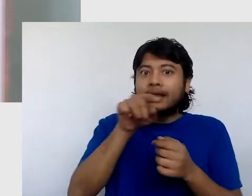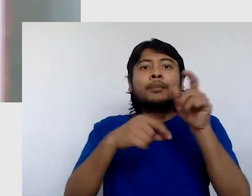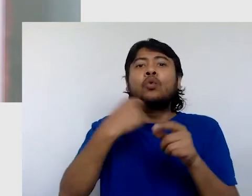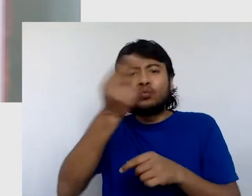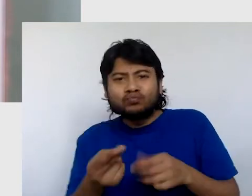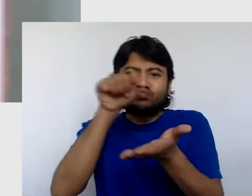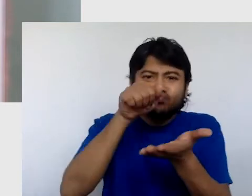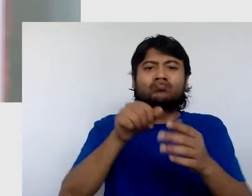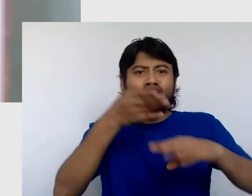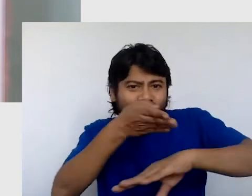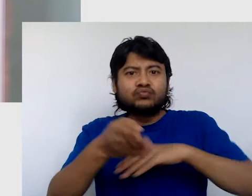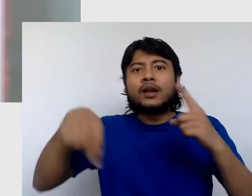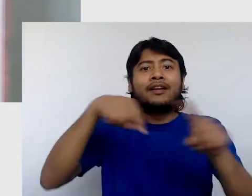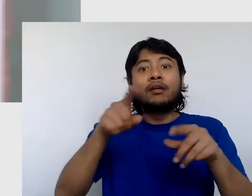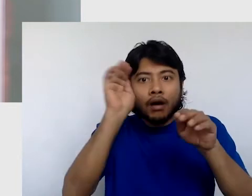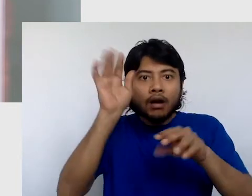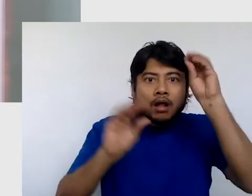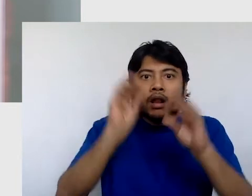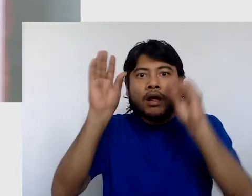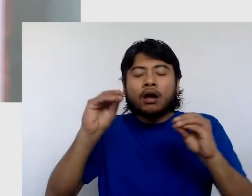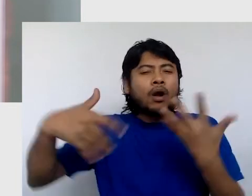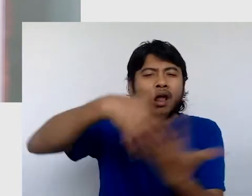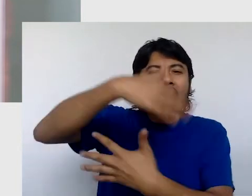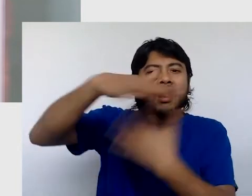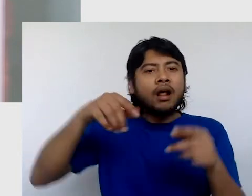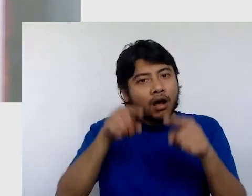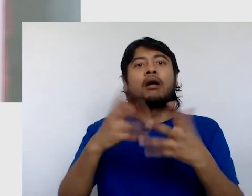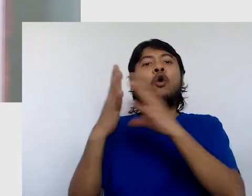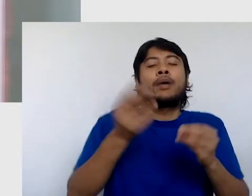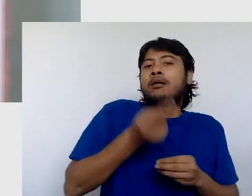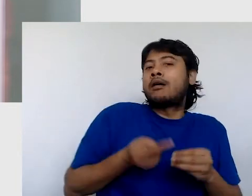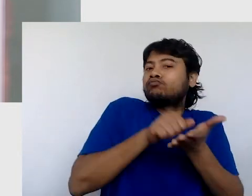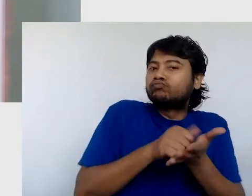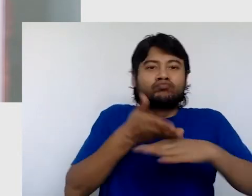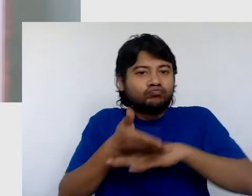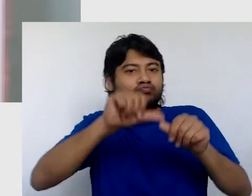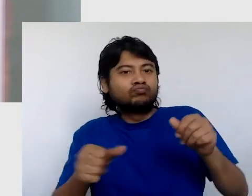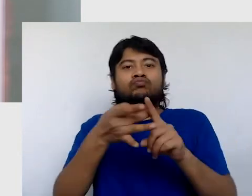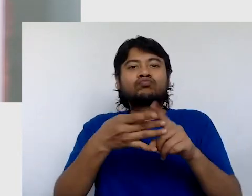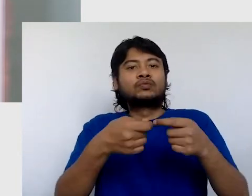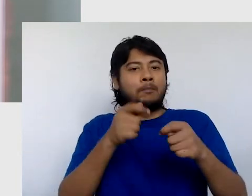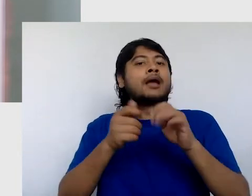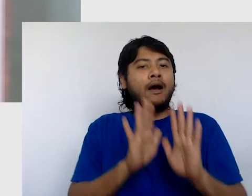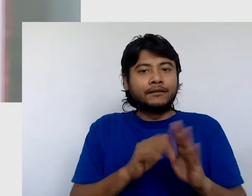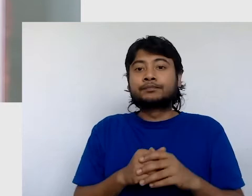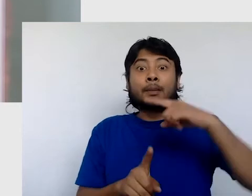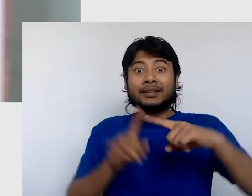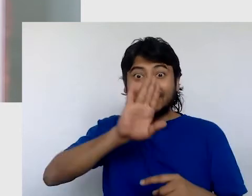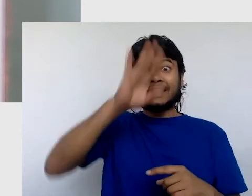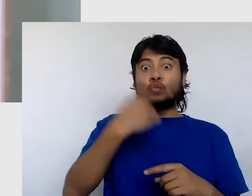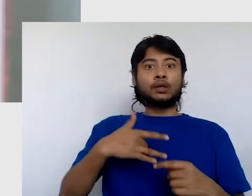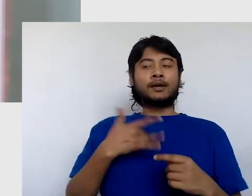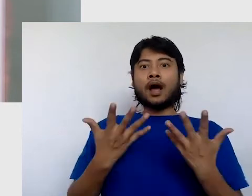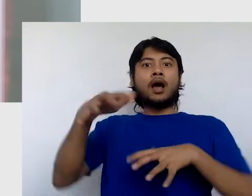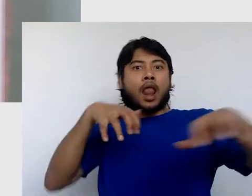were known in the Deccan, and it is therefore possible that artists were drawing on such traditions in their depictions.